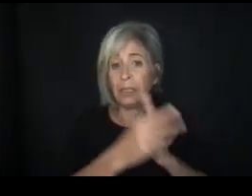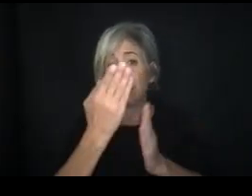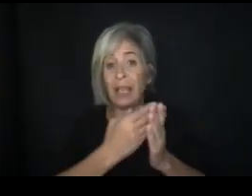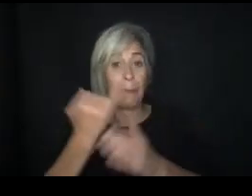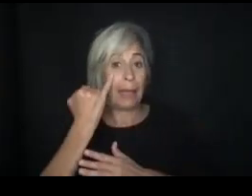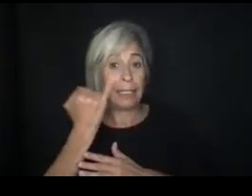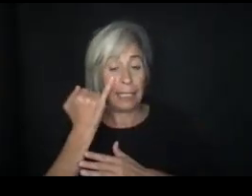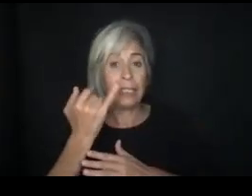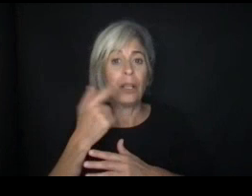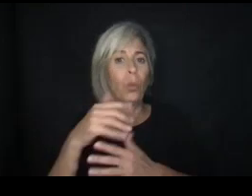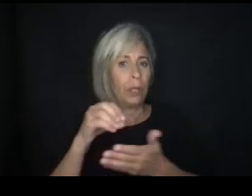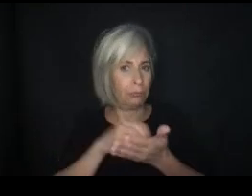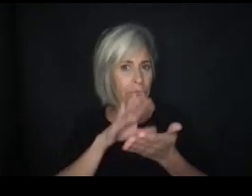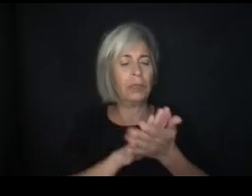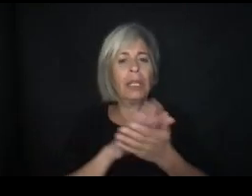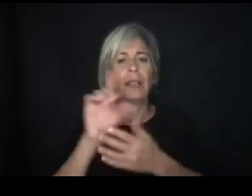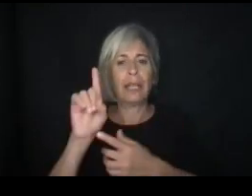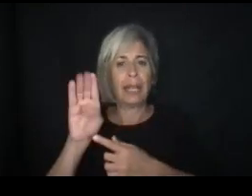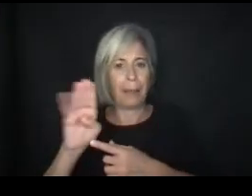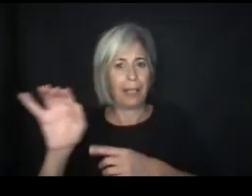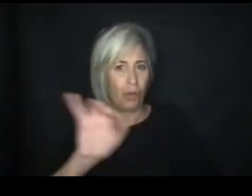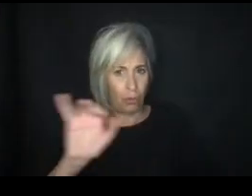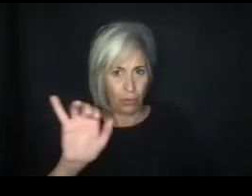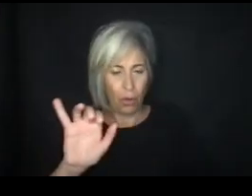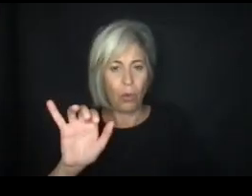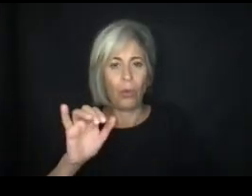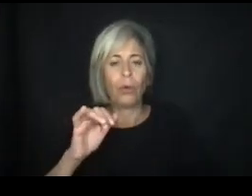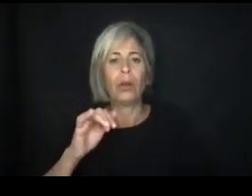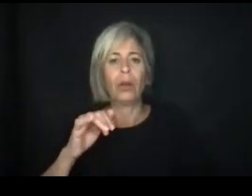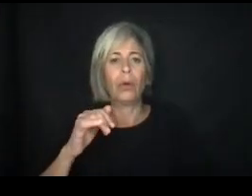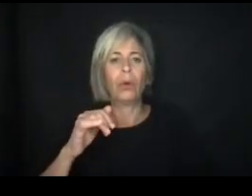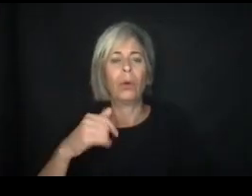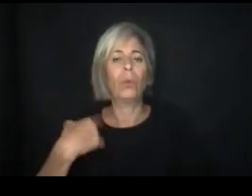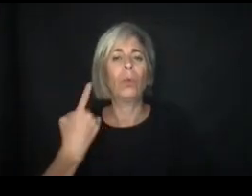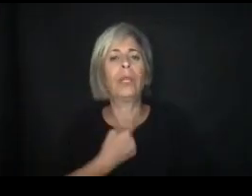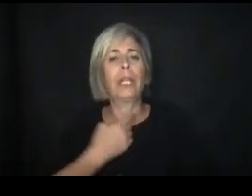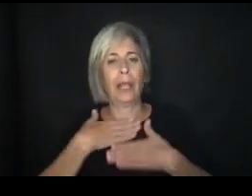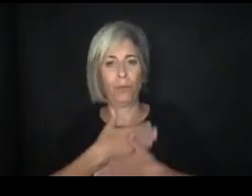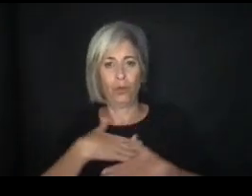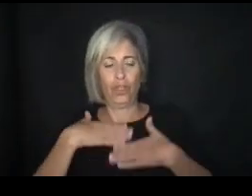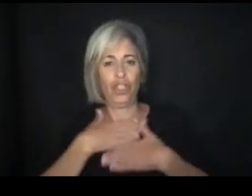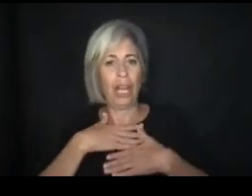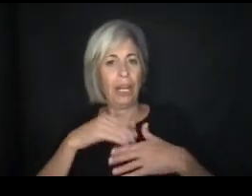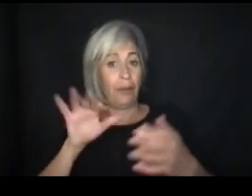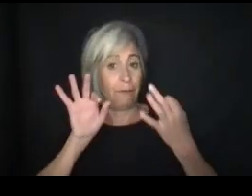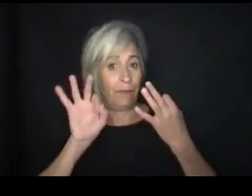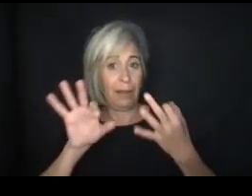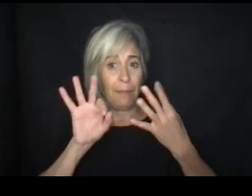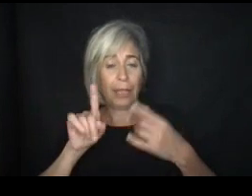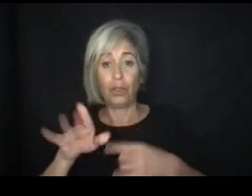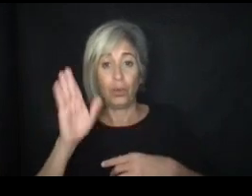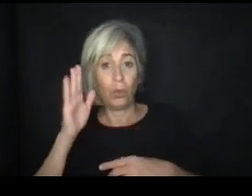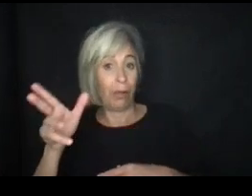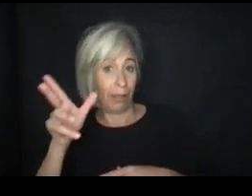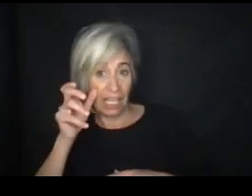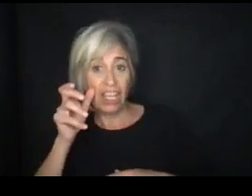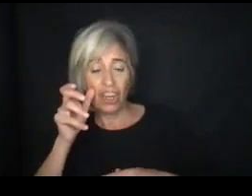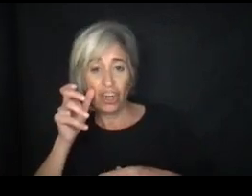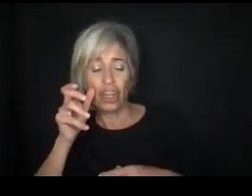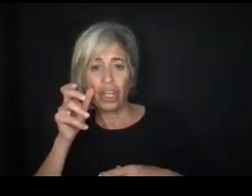been captured in our database as well. And we appreciate the input. And you will hear that as